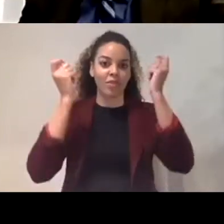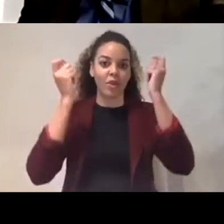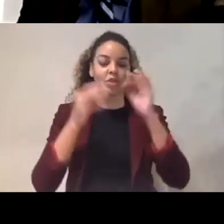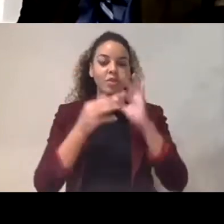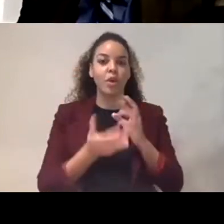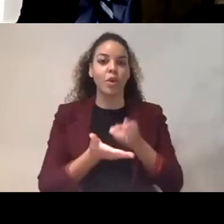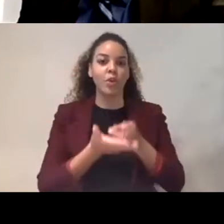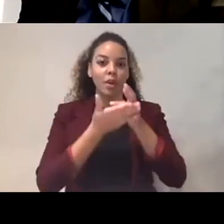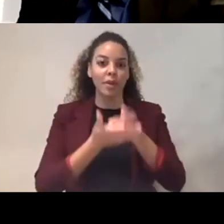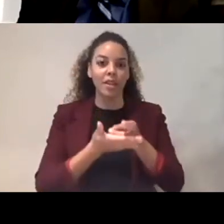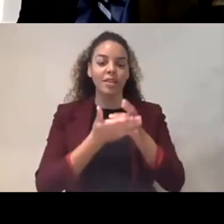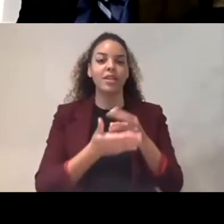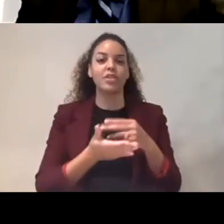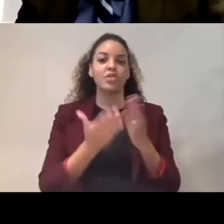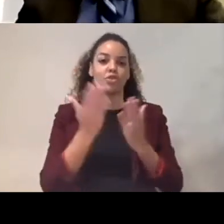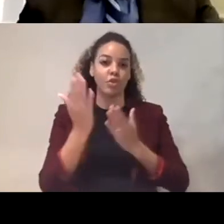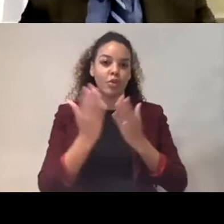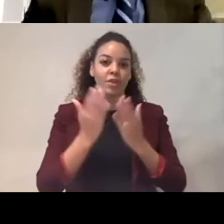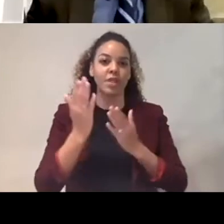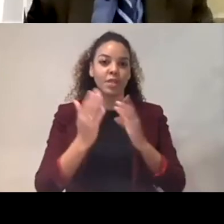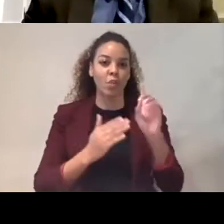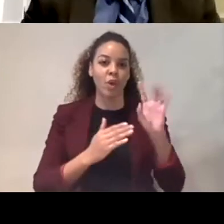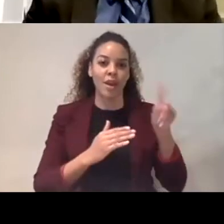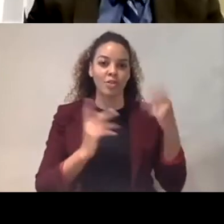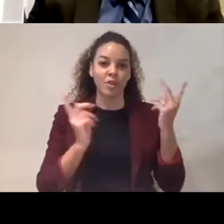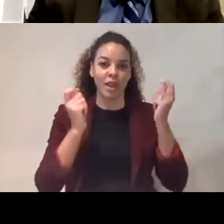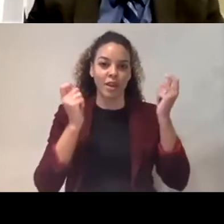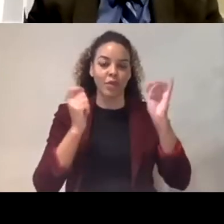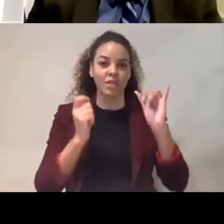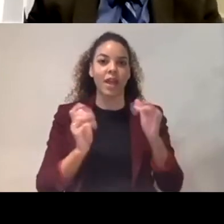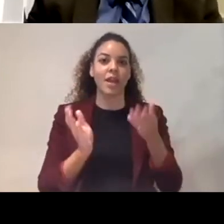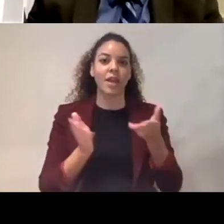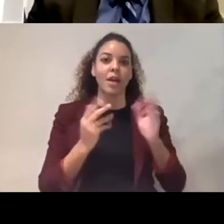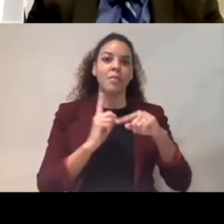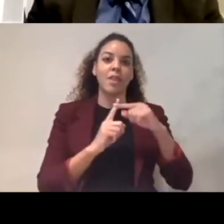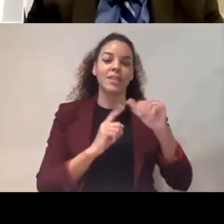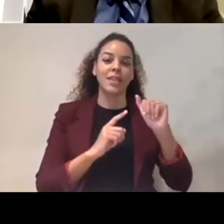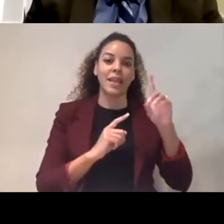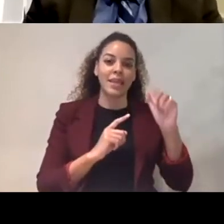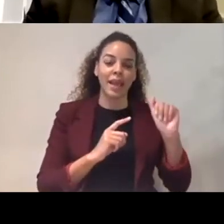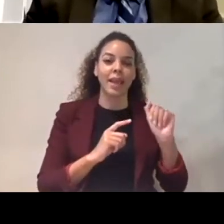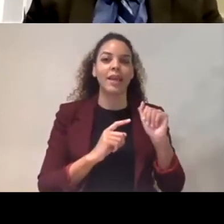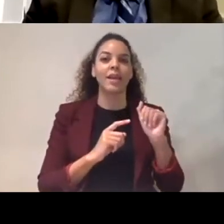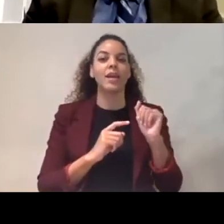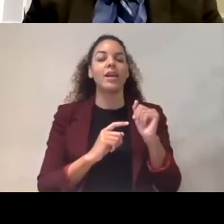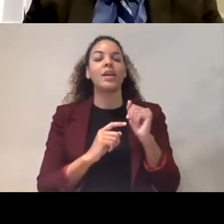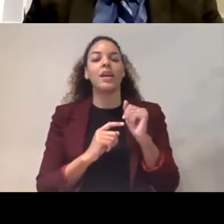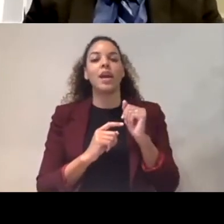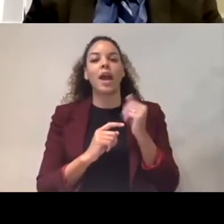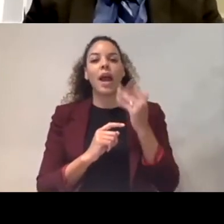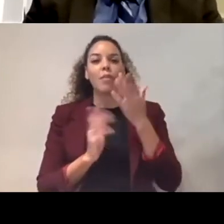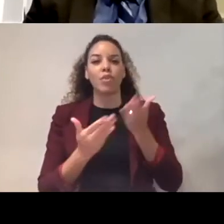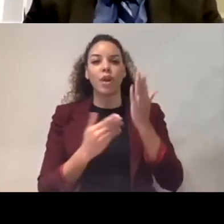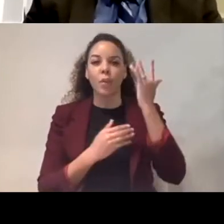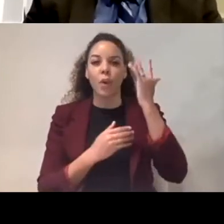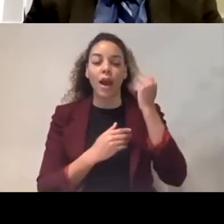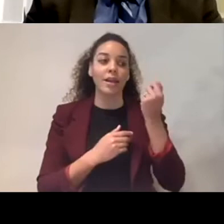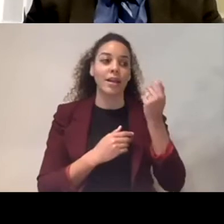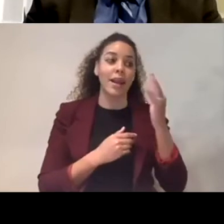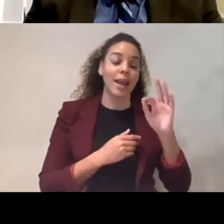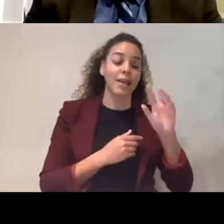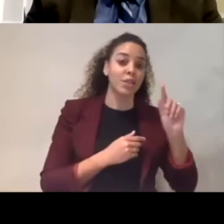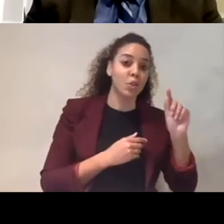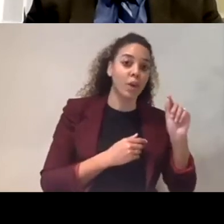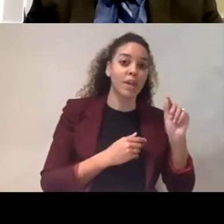the ADA, and I bring that up because both 1920 and 1990 are very different years from